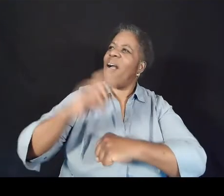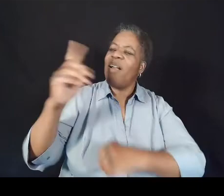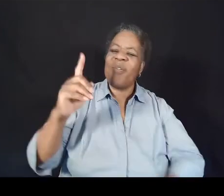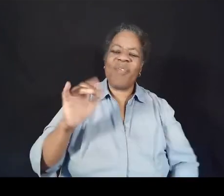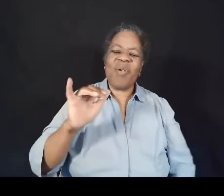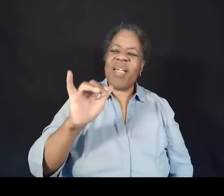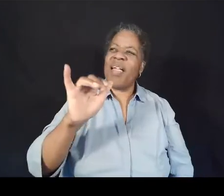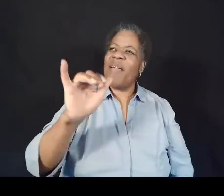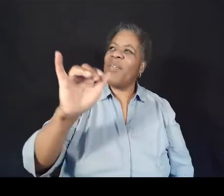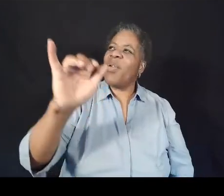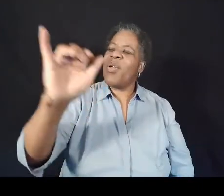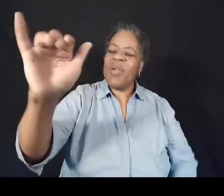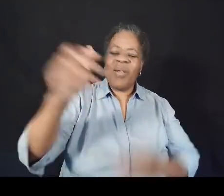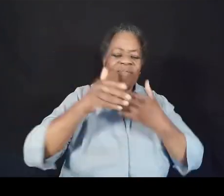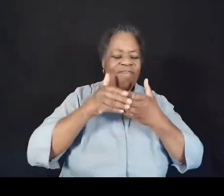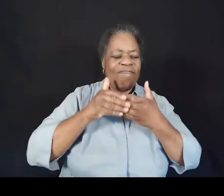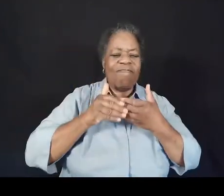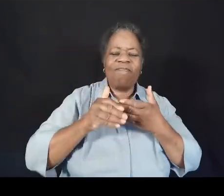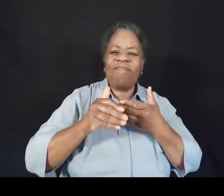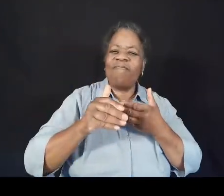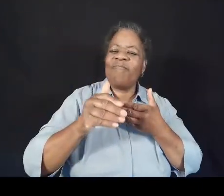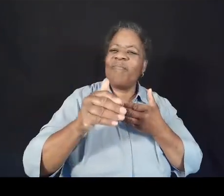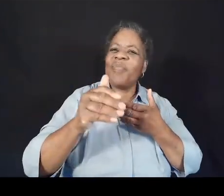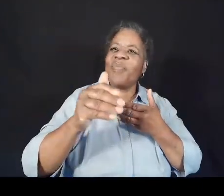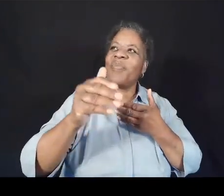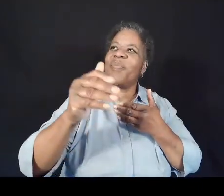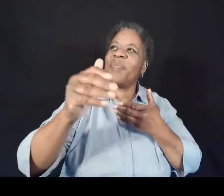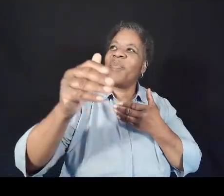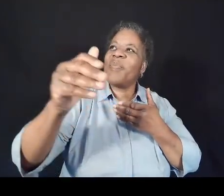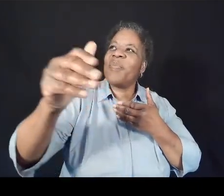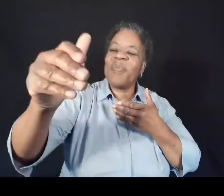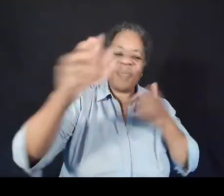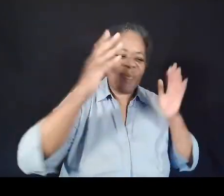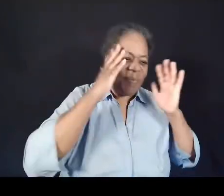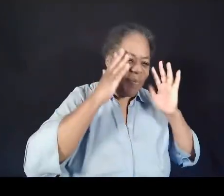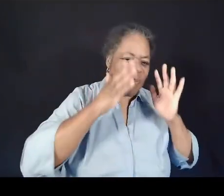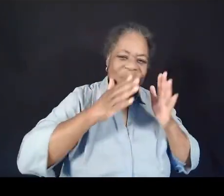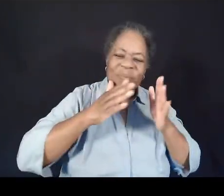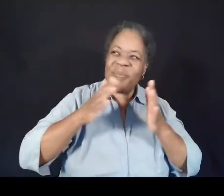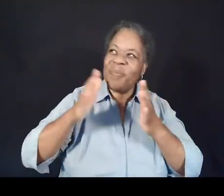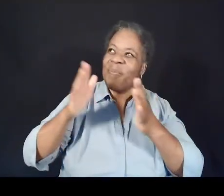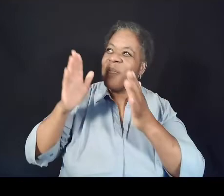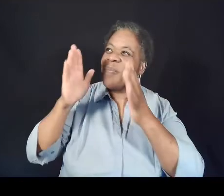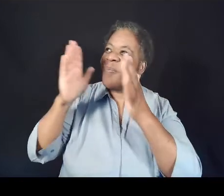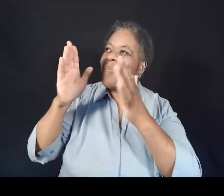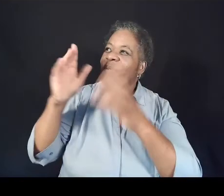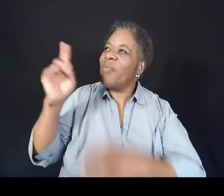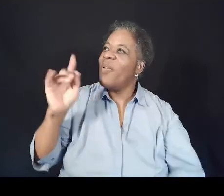Thank you.